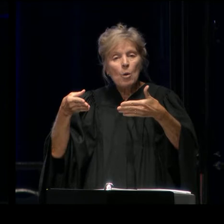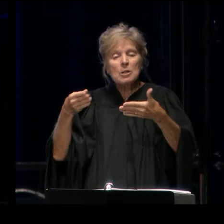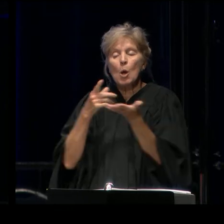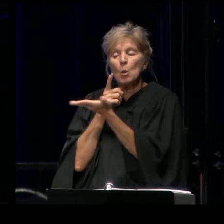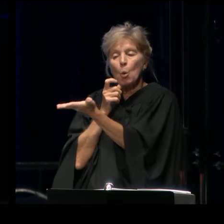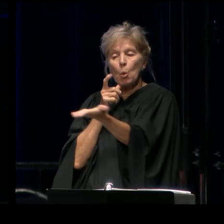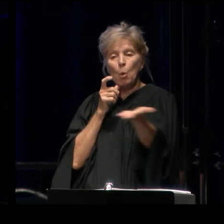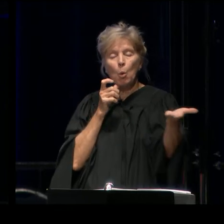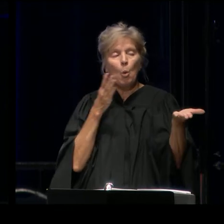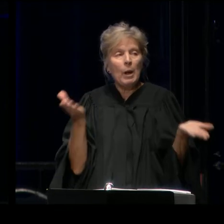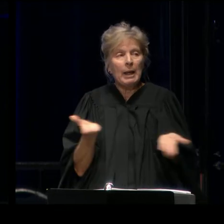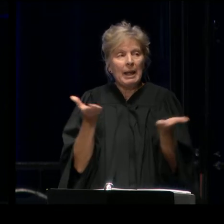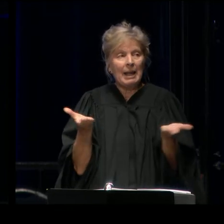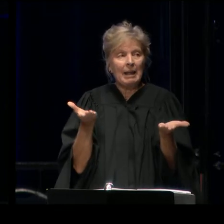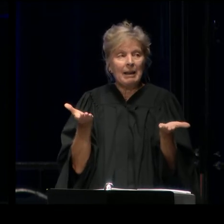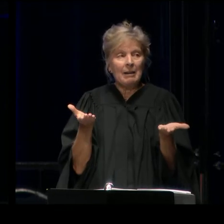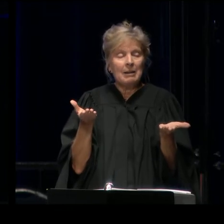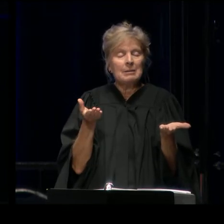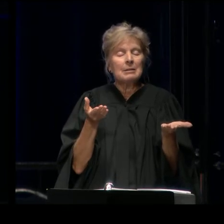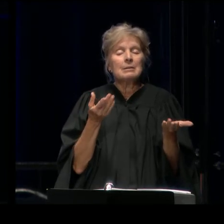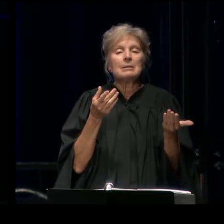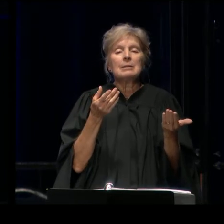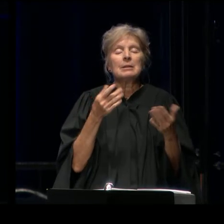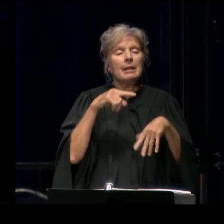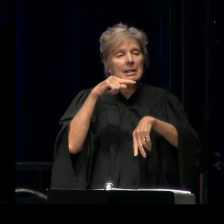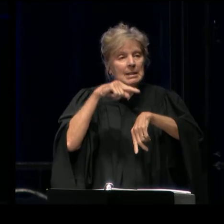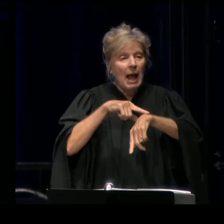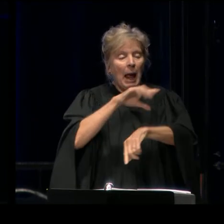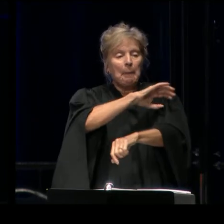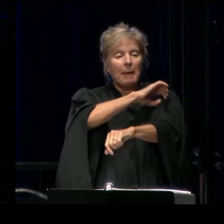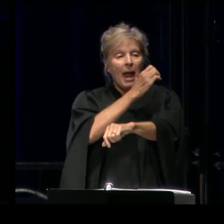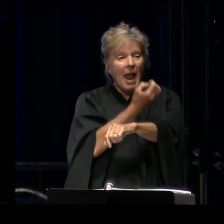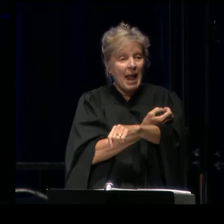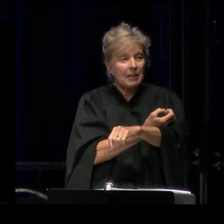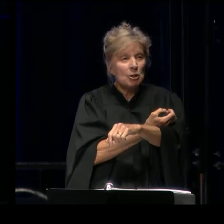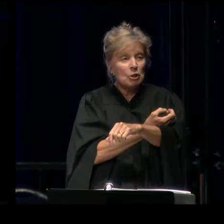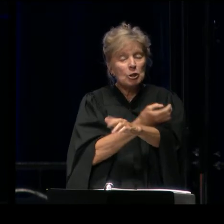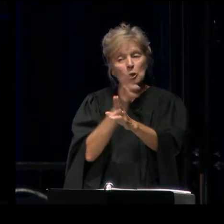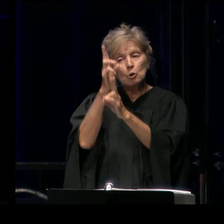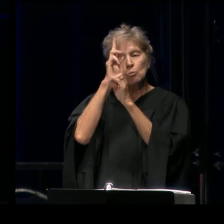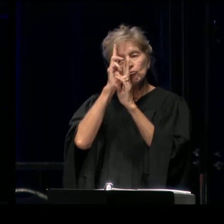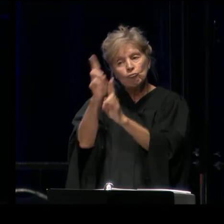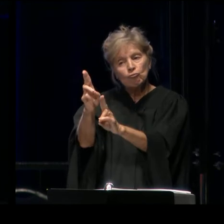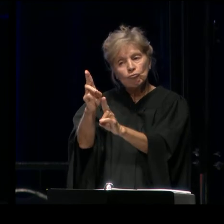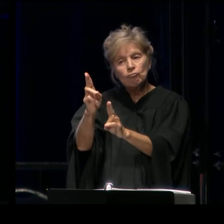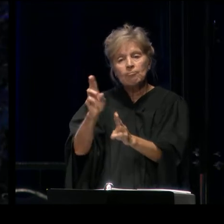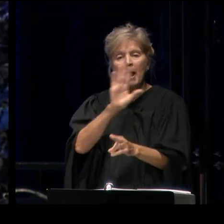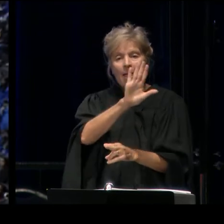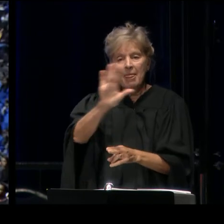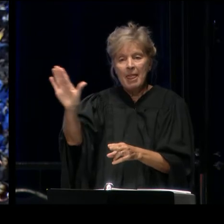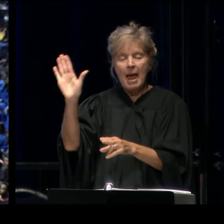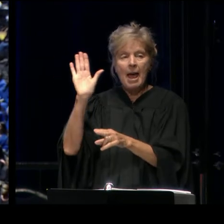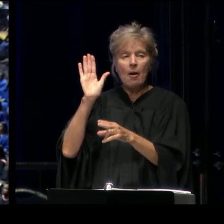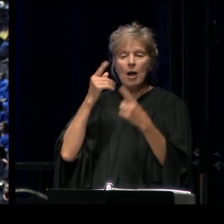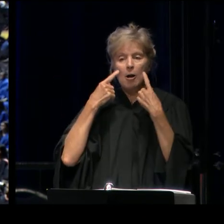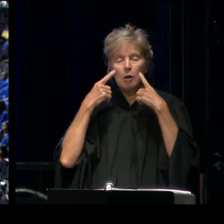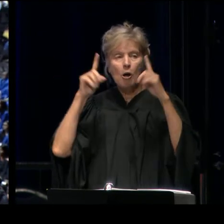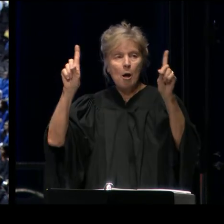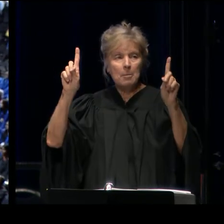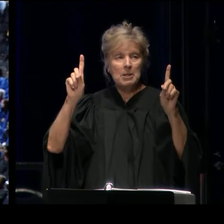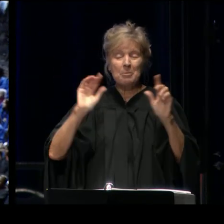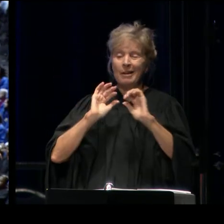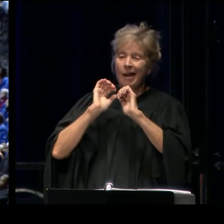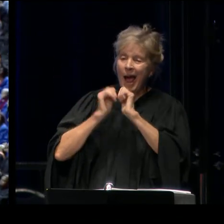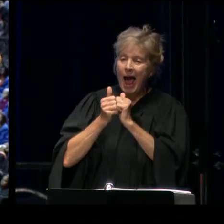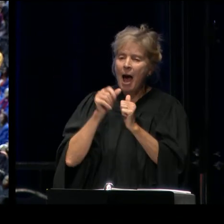room, that we use our time and energy to acknowledge what they have accomplished, how they